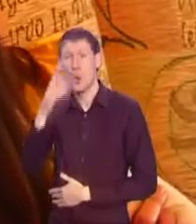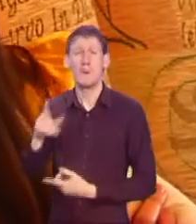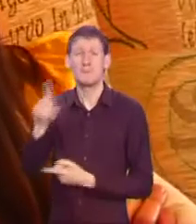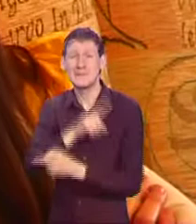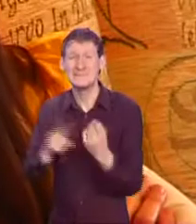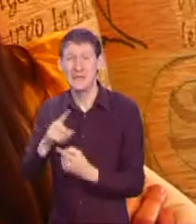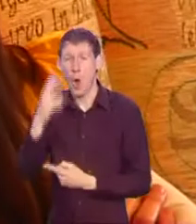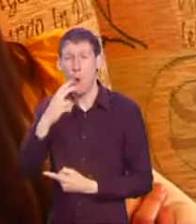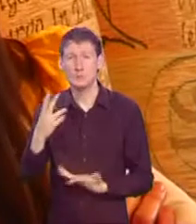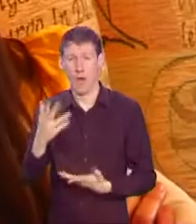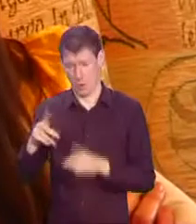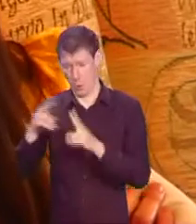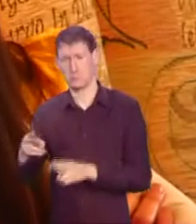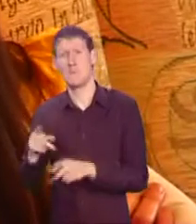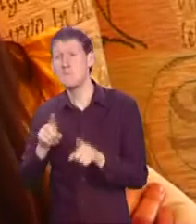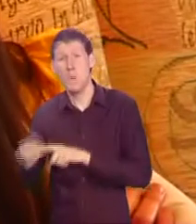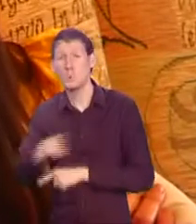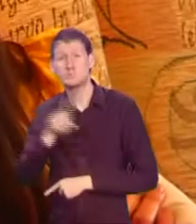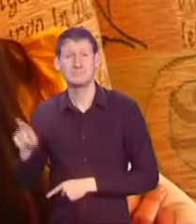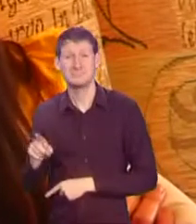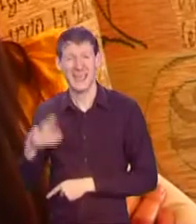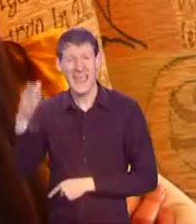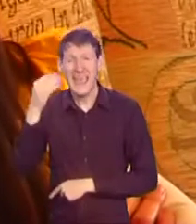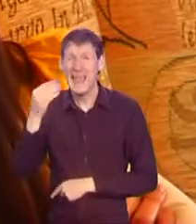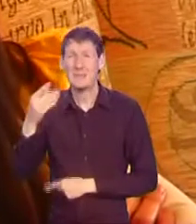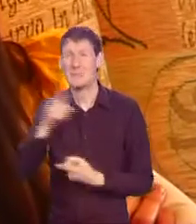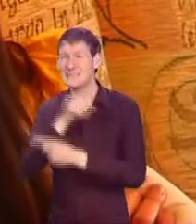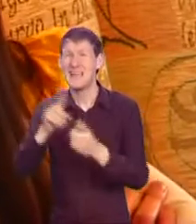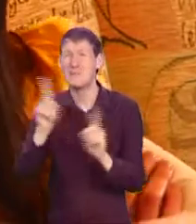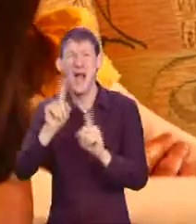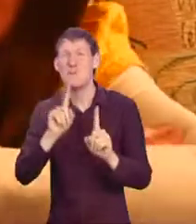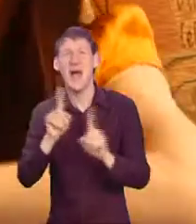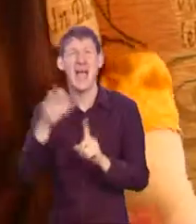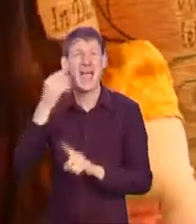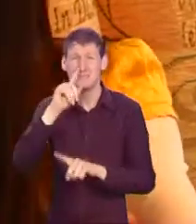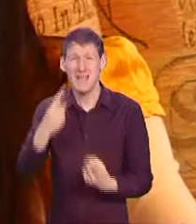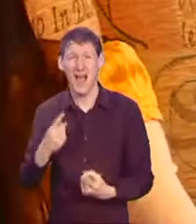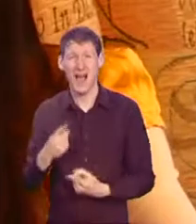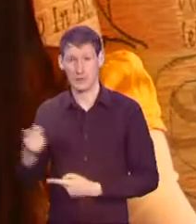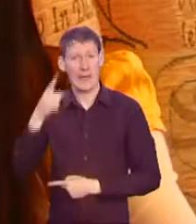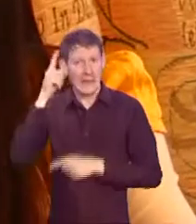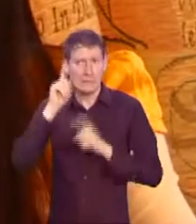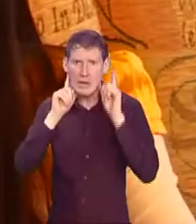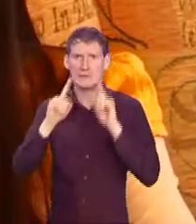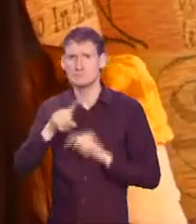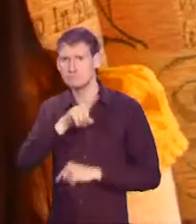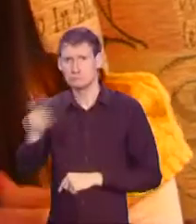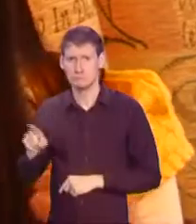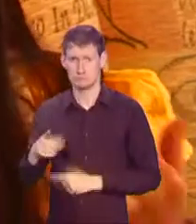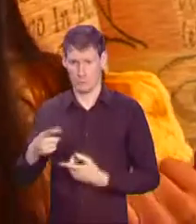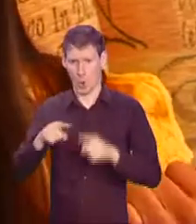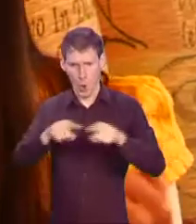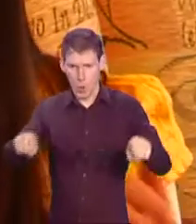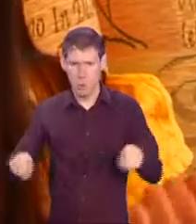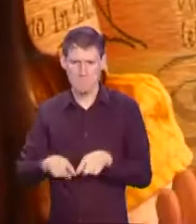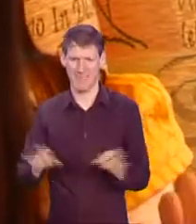them in the housing complex couldn't catch what was said at the last meeting. Some of them wear a hearing aid, and the places